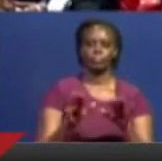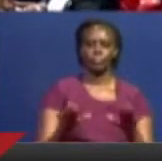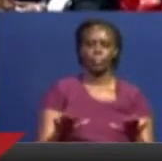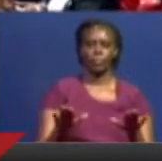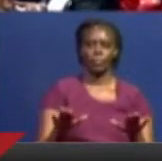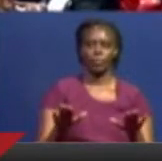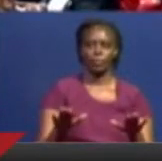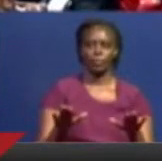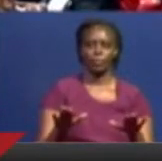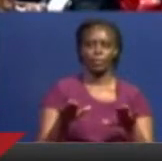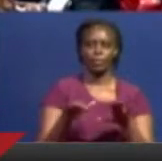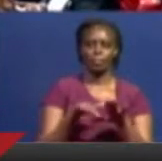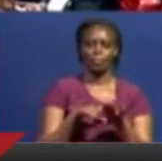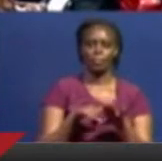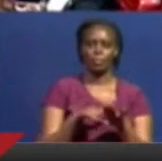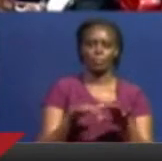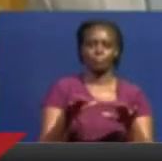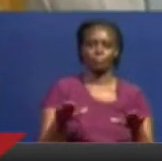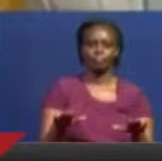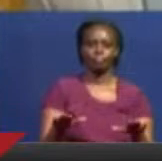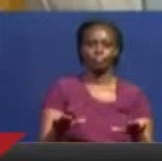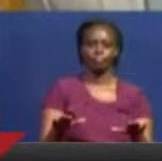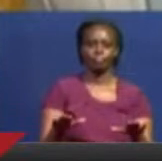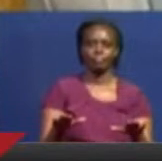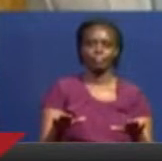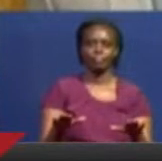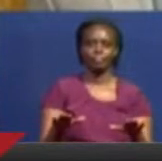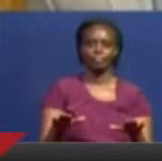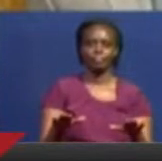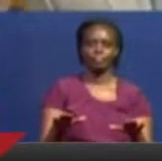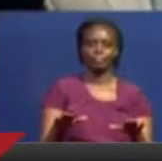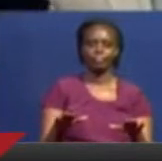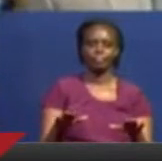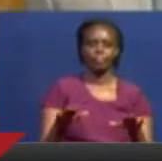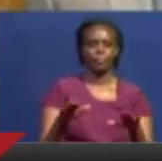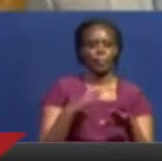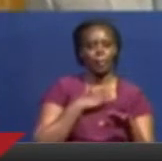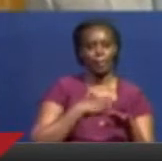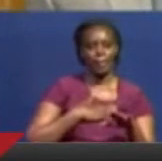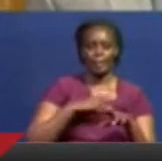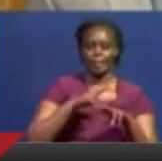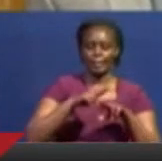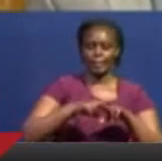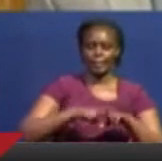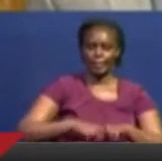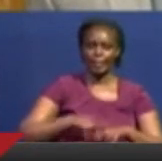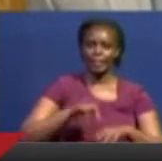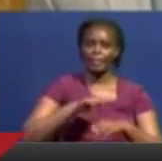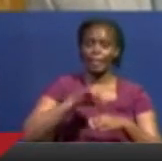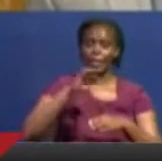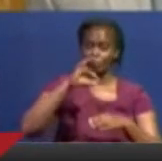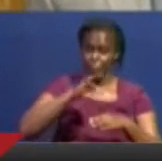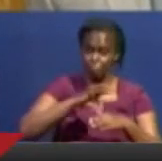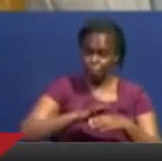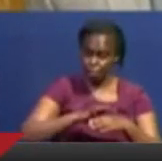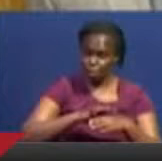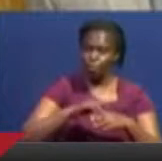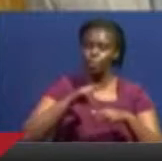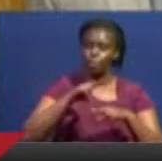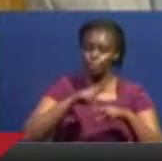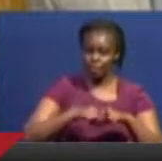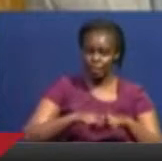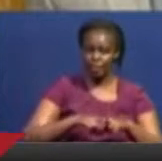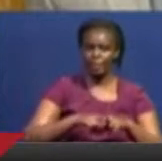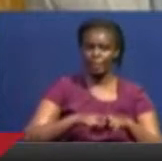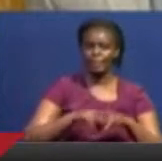Order, members. Order. So you remain in your seats. When the voting is going on, you remain in